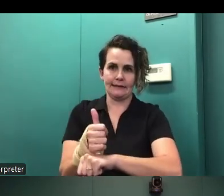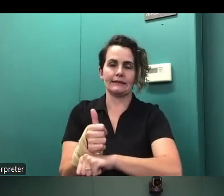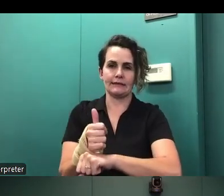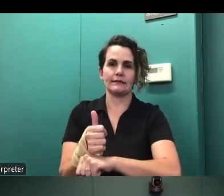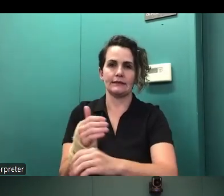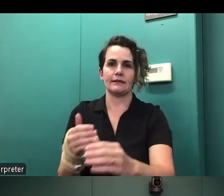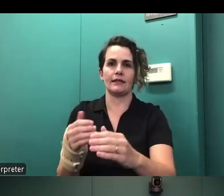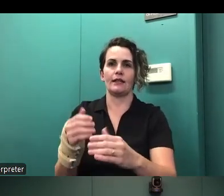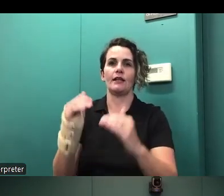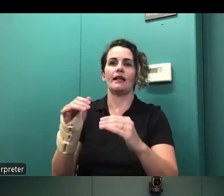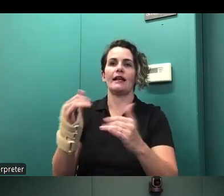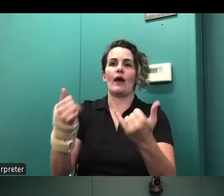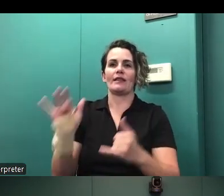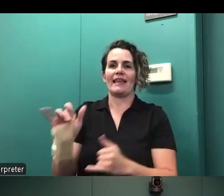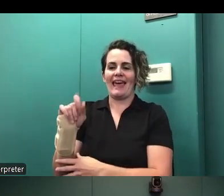Then you go to advanced.